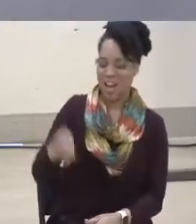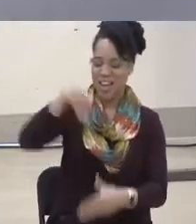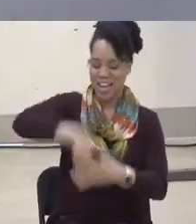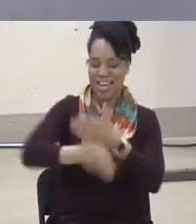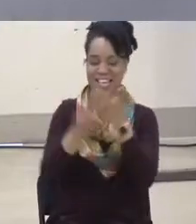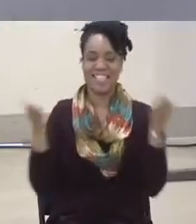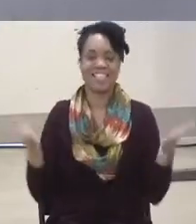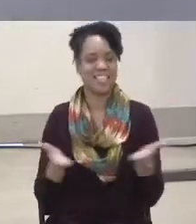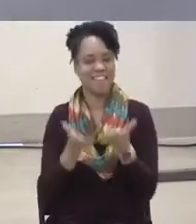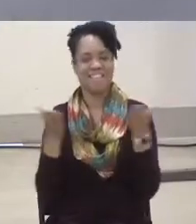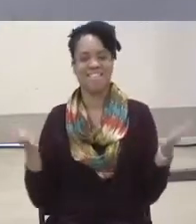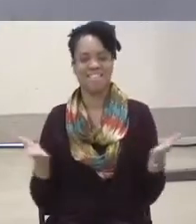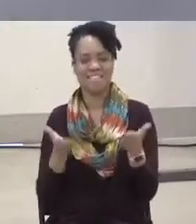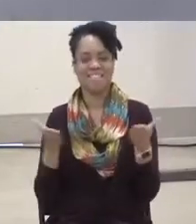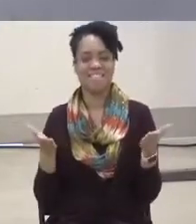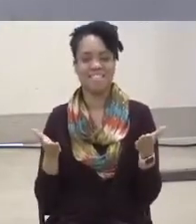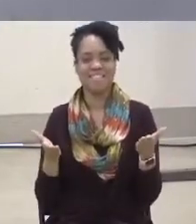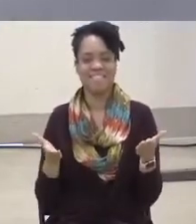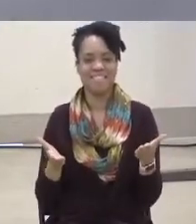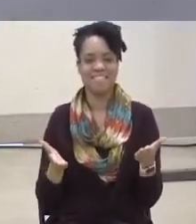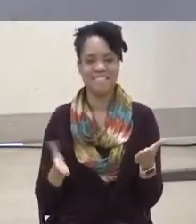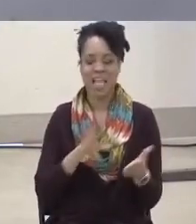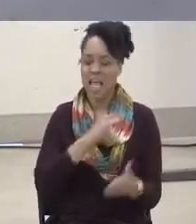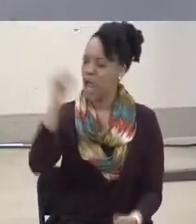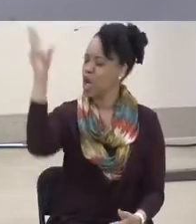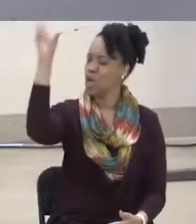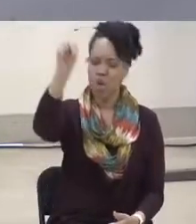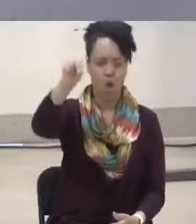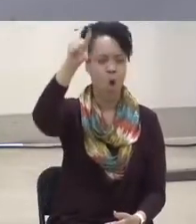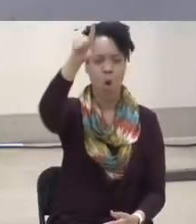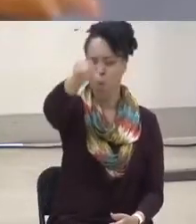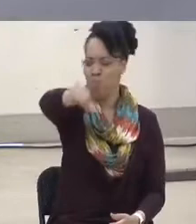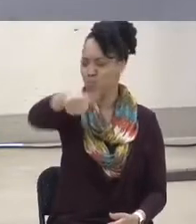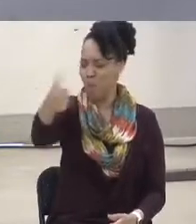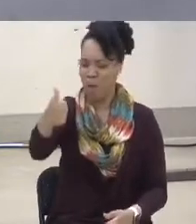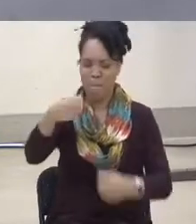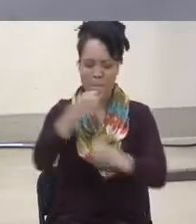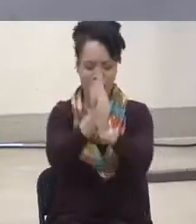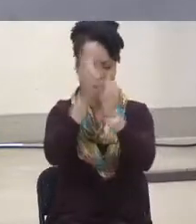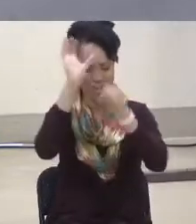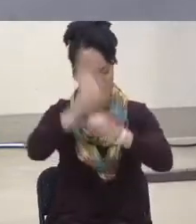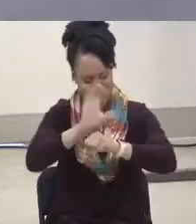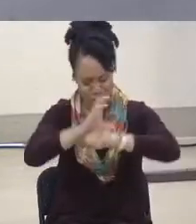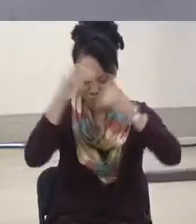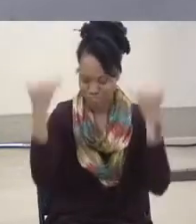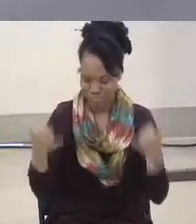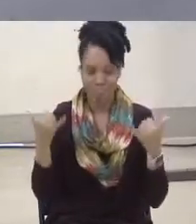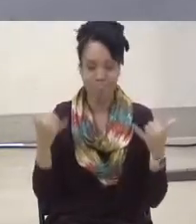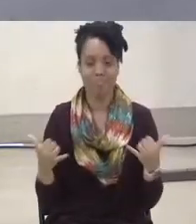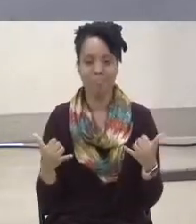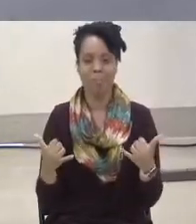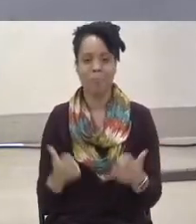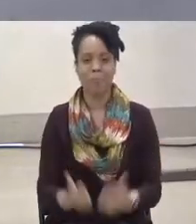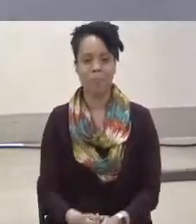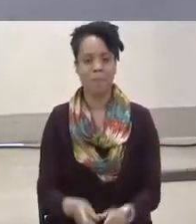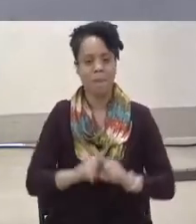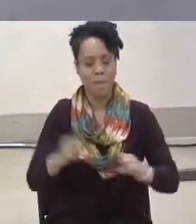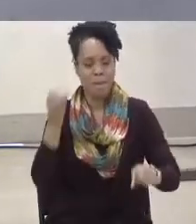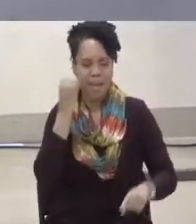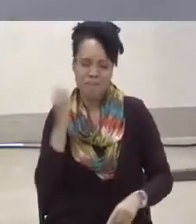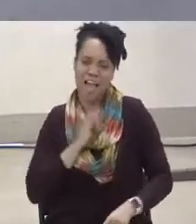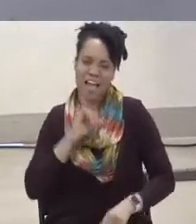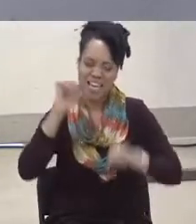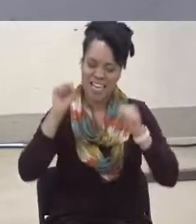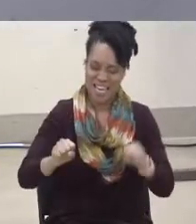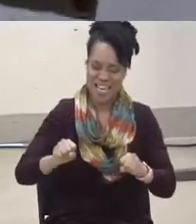Si los 10 que estamos aquí, and nobody else made it to church tonight, si nadie más tiene iglesia hoy, but if I can get